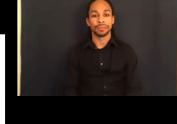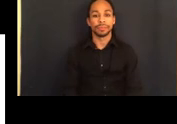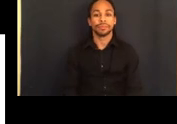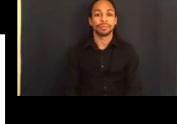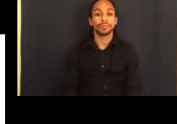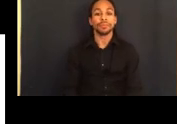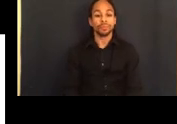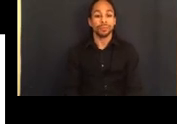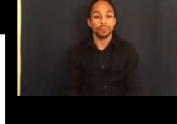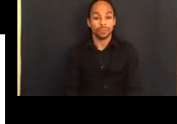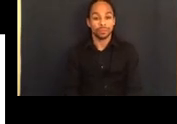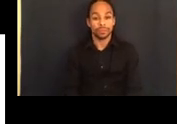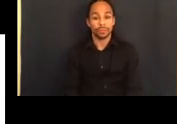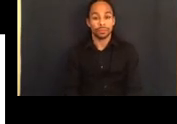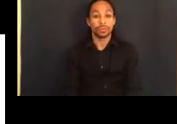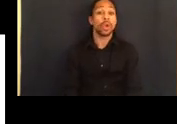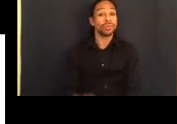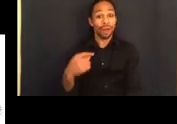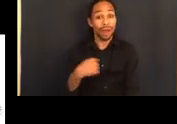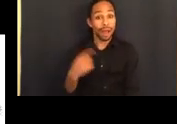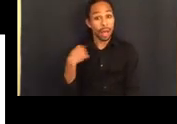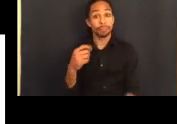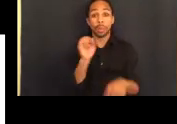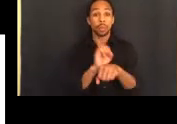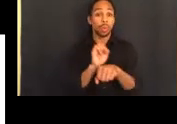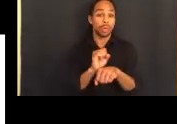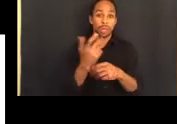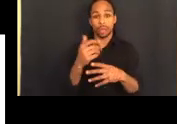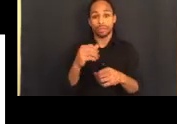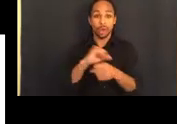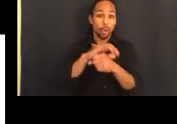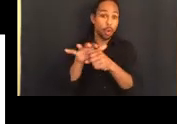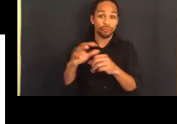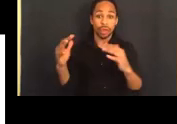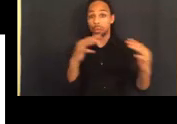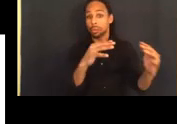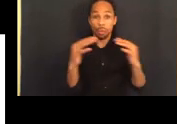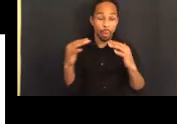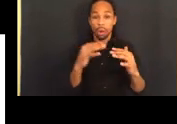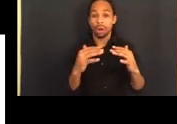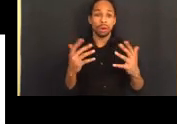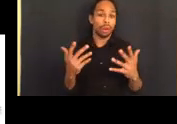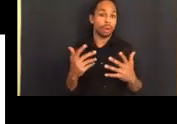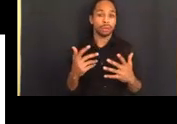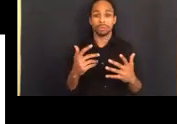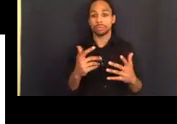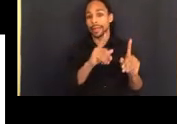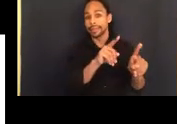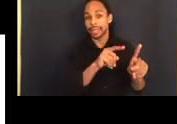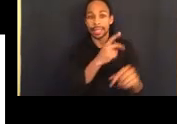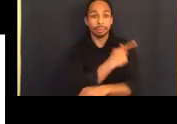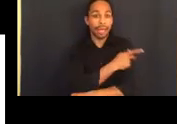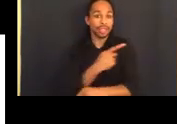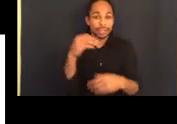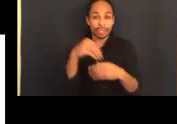Basically, yeah, I've been working in the COVID ward, attending for the patients here in Queens. I'm in one of